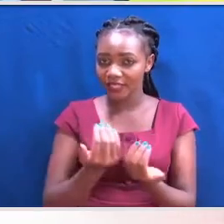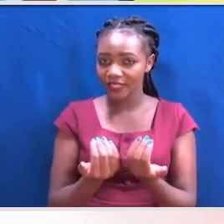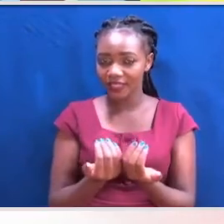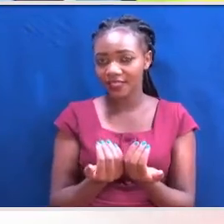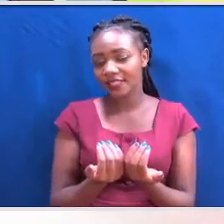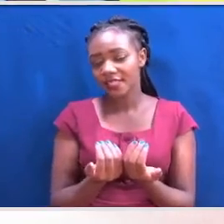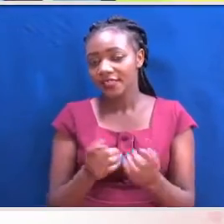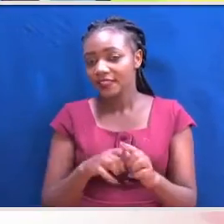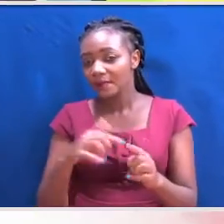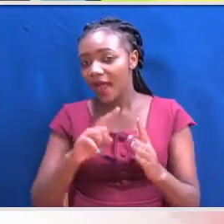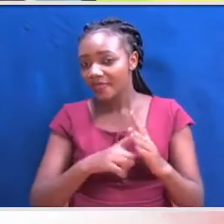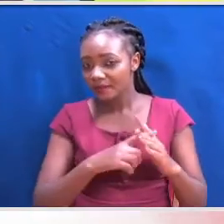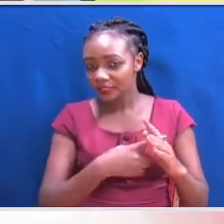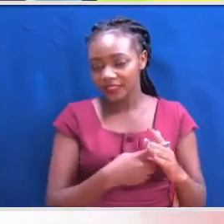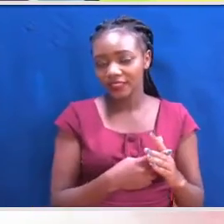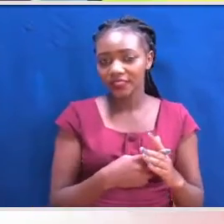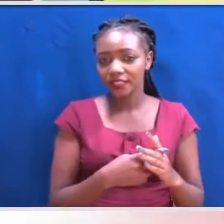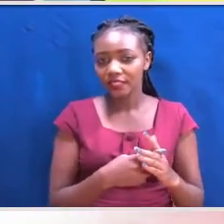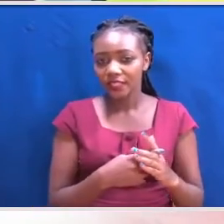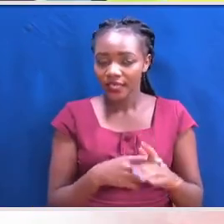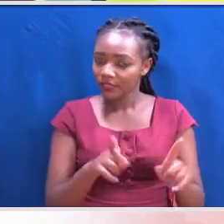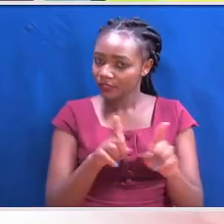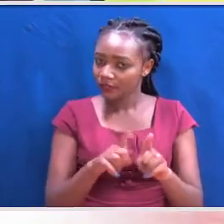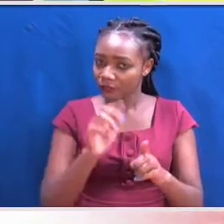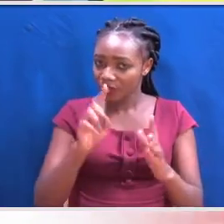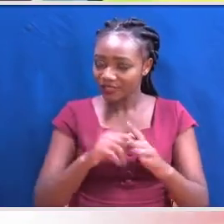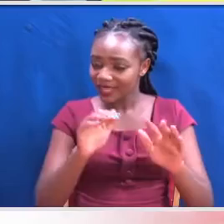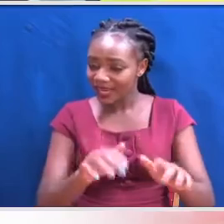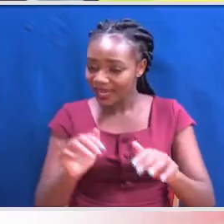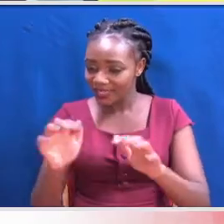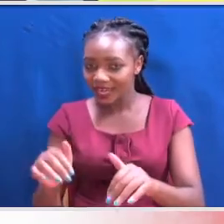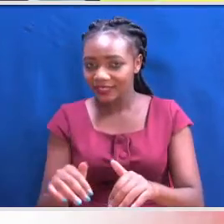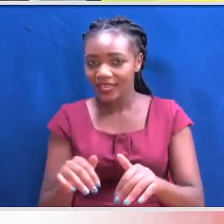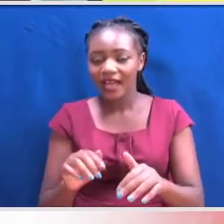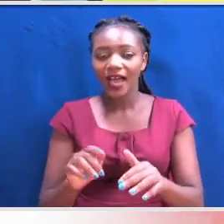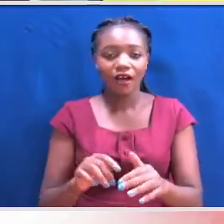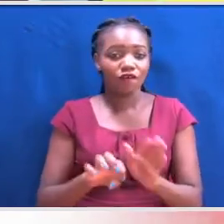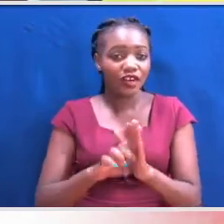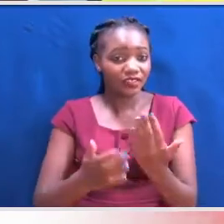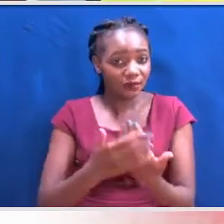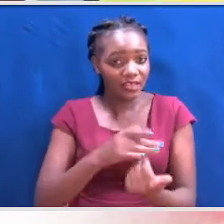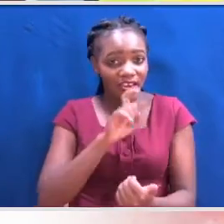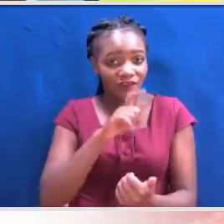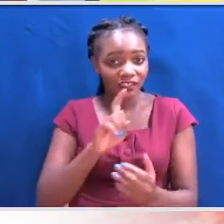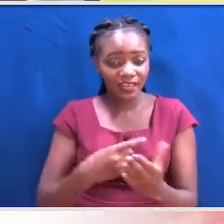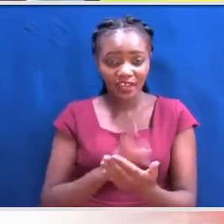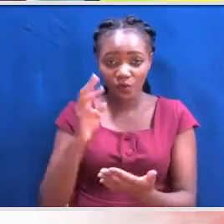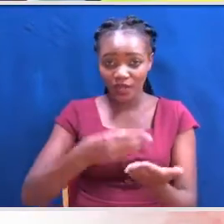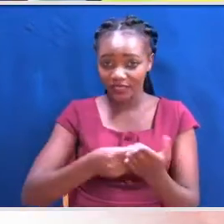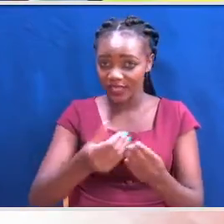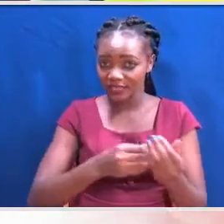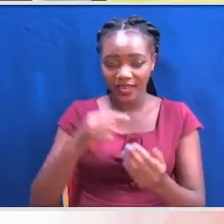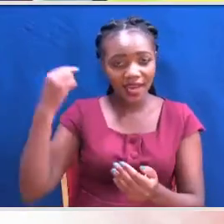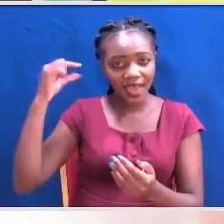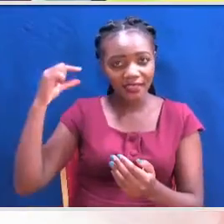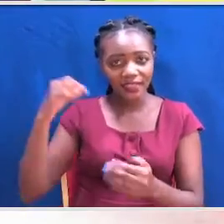incubators, so that they will have chicken and from there eggs and they will be able to sell. It is also very interesting